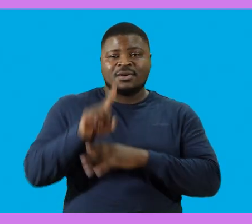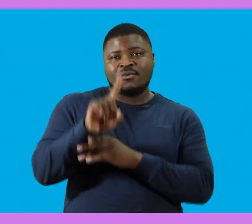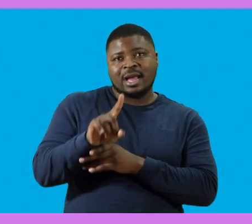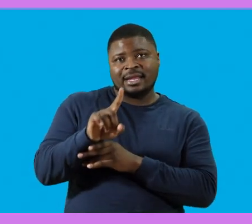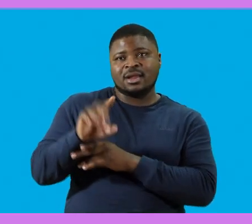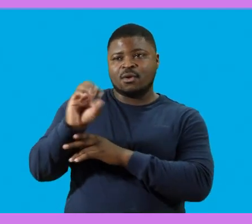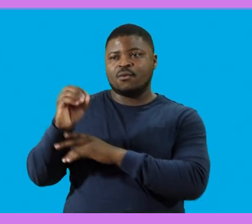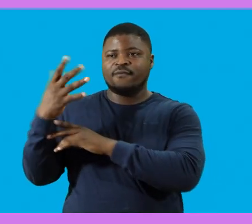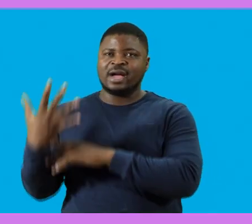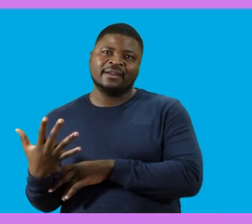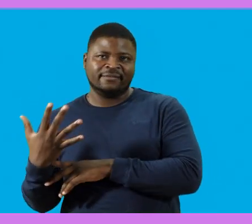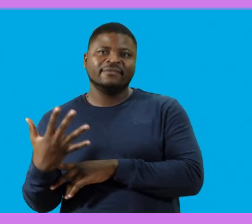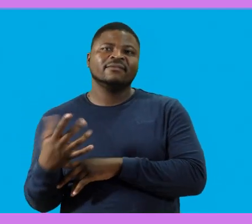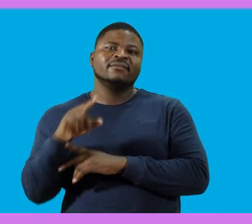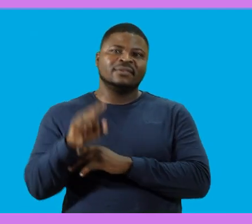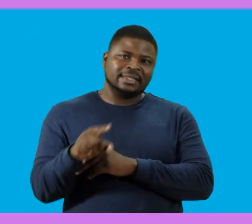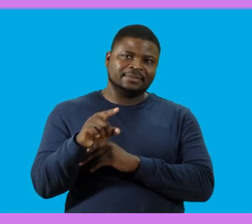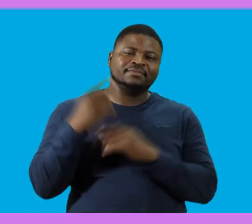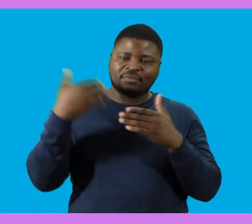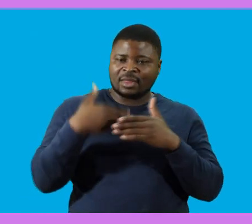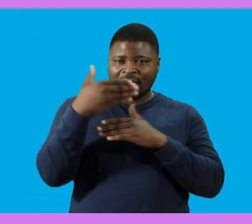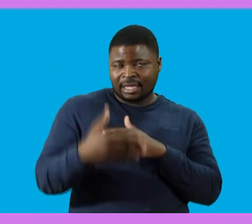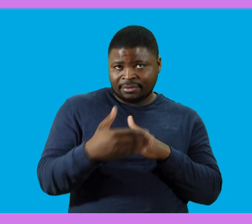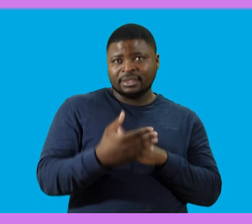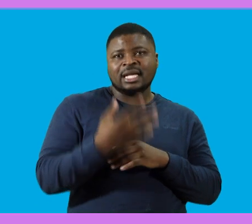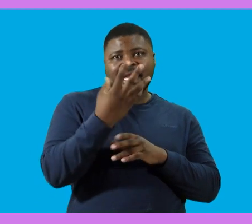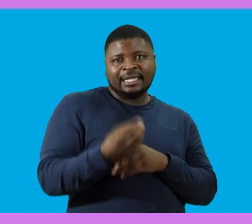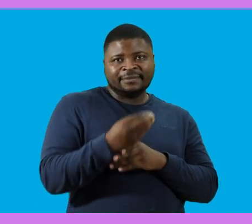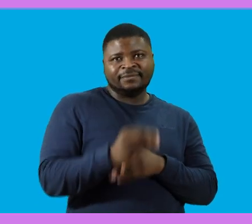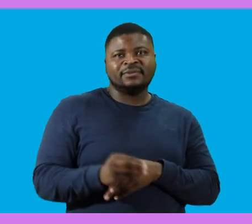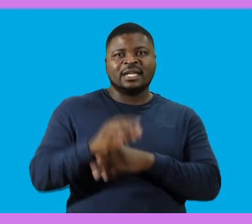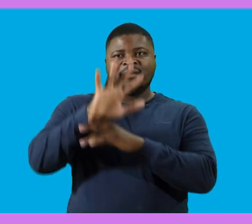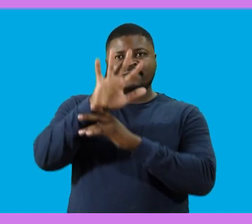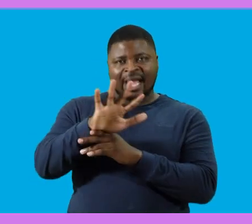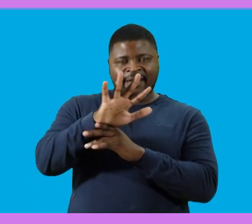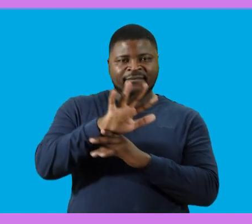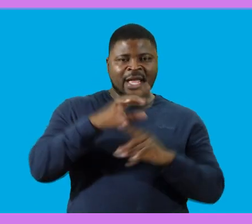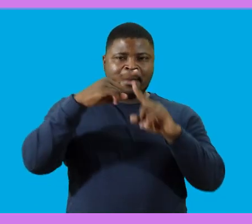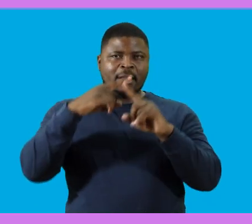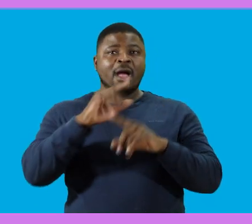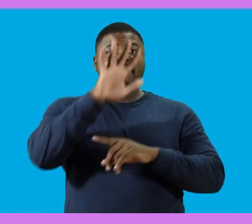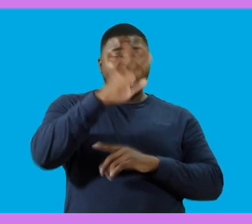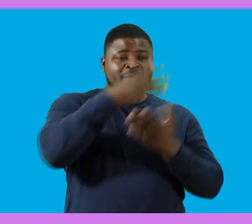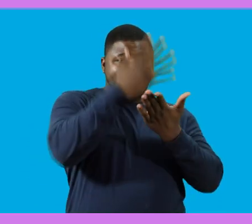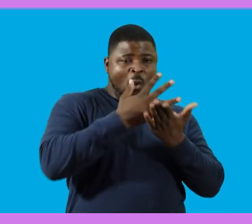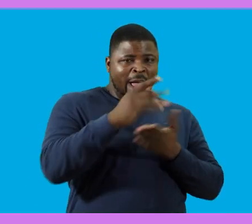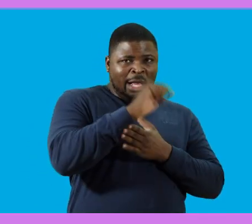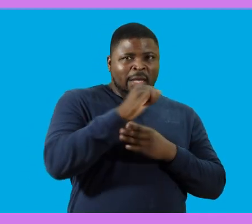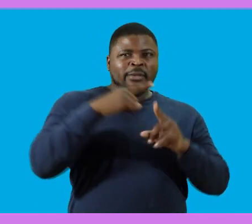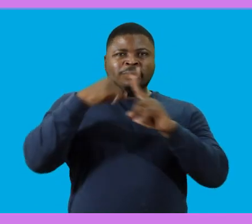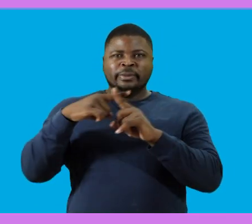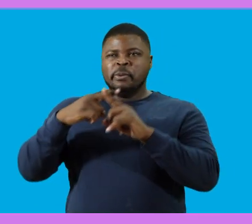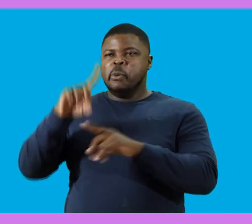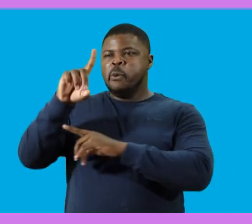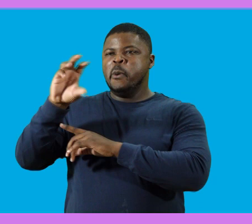which is 105 Rand. And then there's 5 weeks